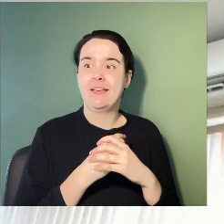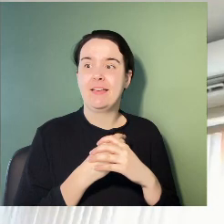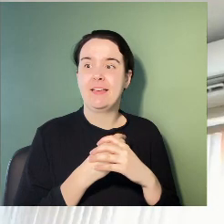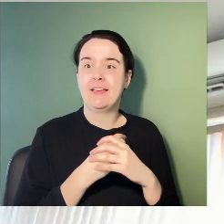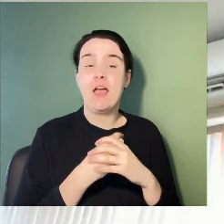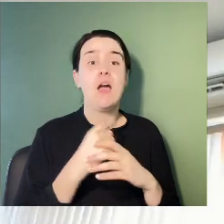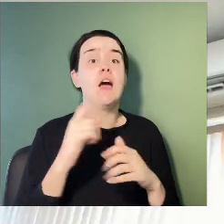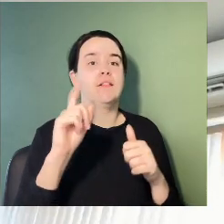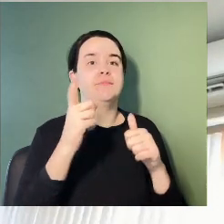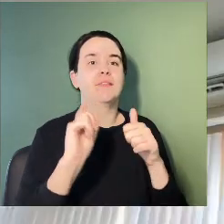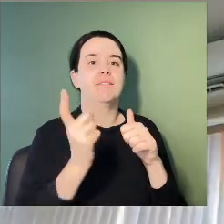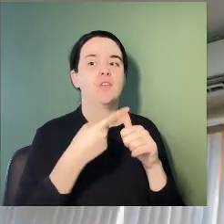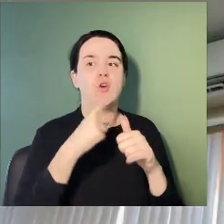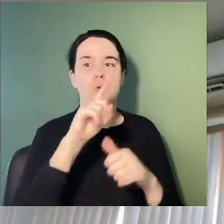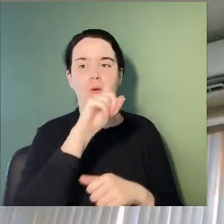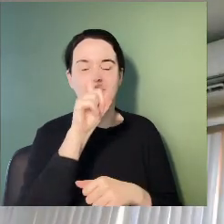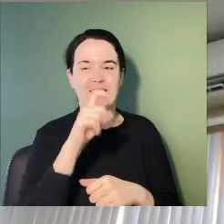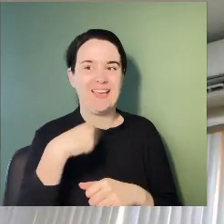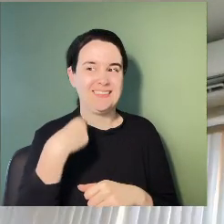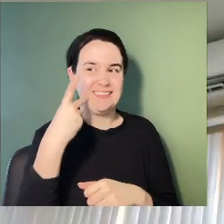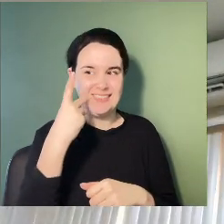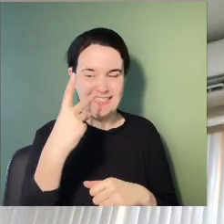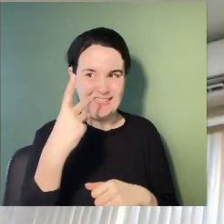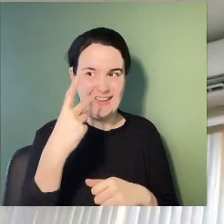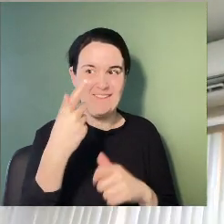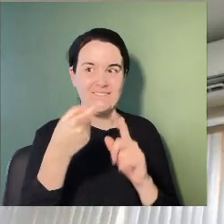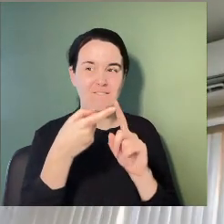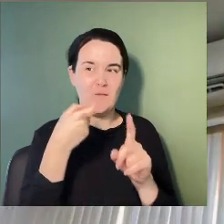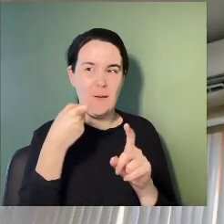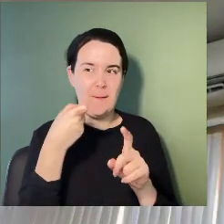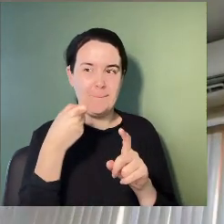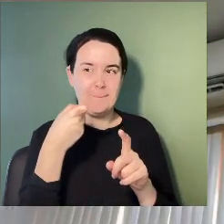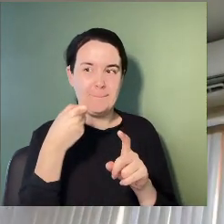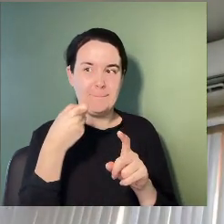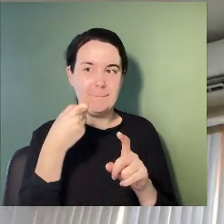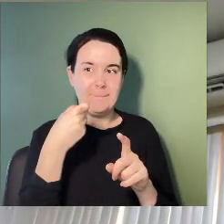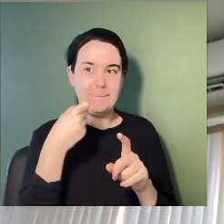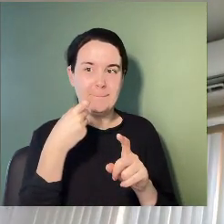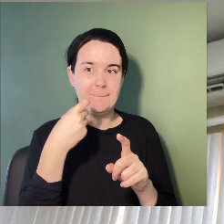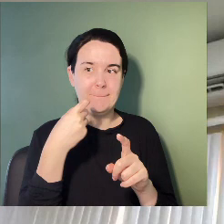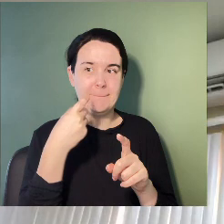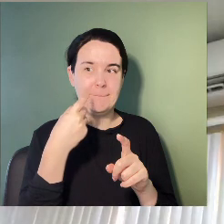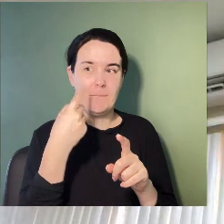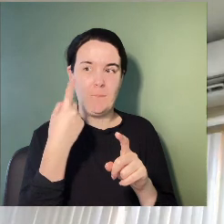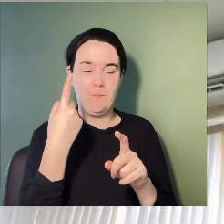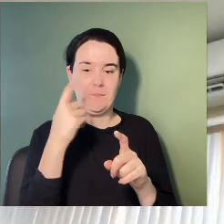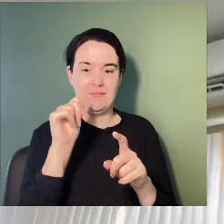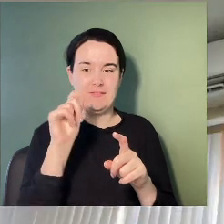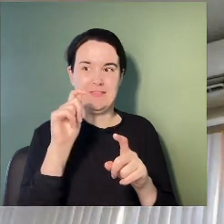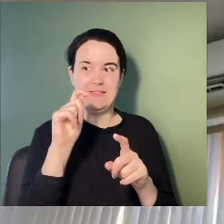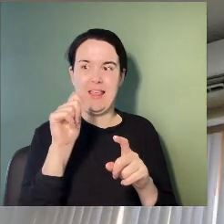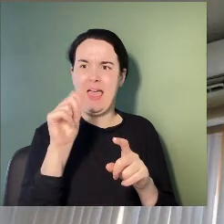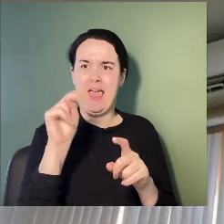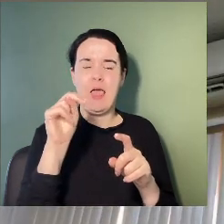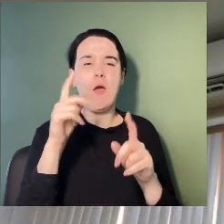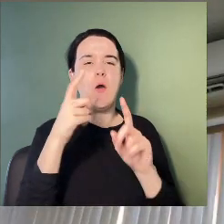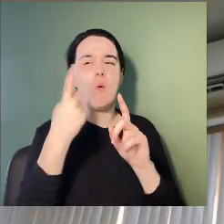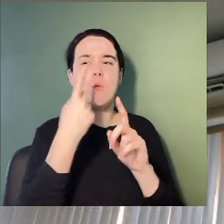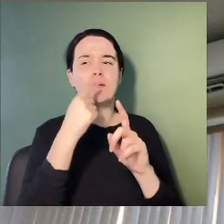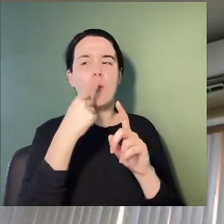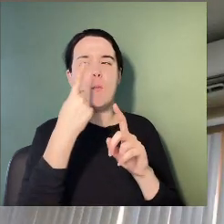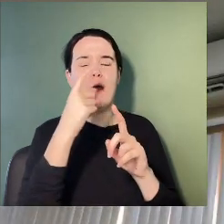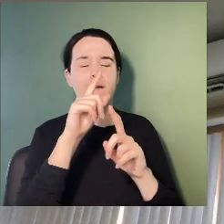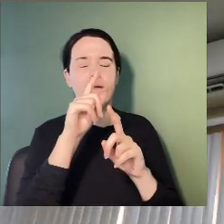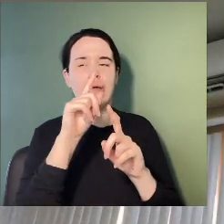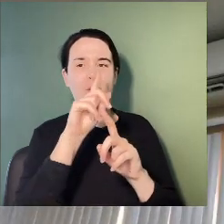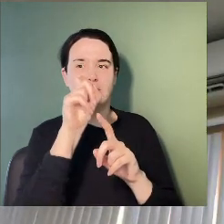The first question that I see is from Tijan, who says, do any of the panelists know whether the Cambridge Analytica scandal